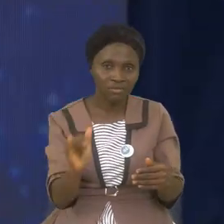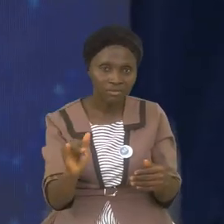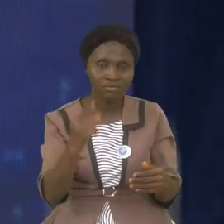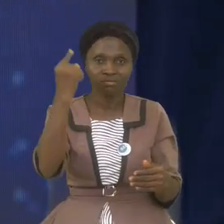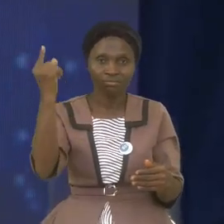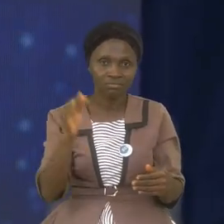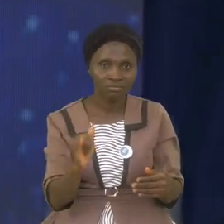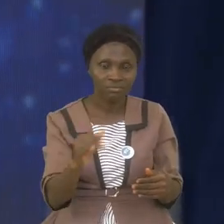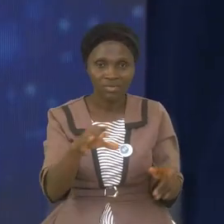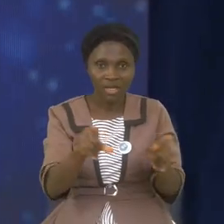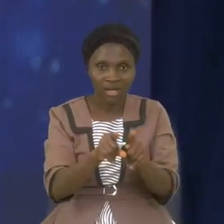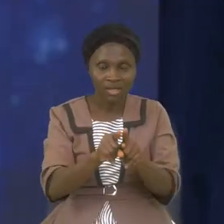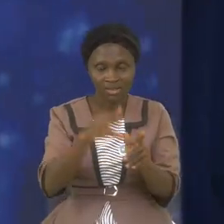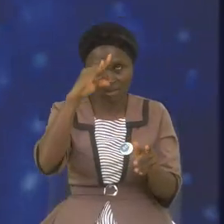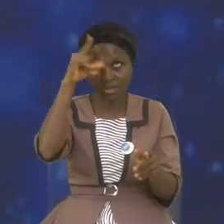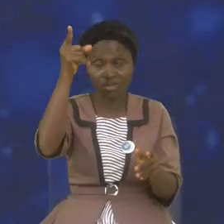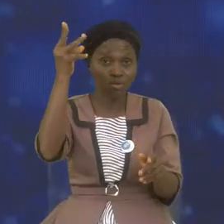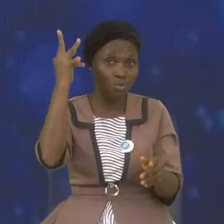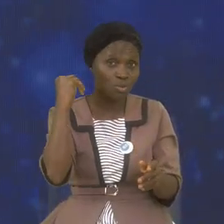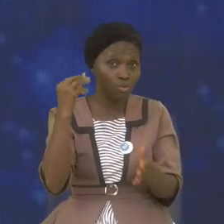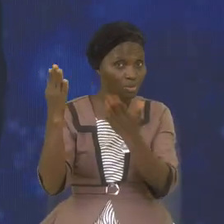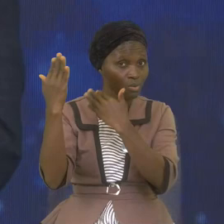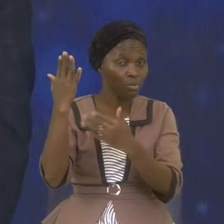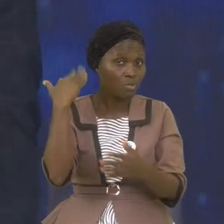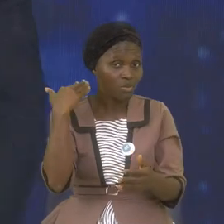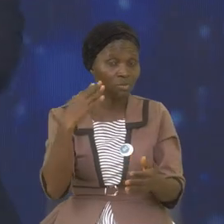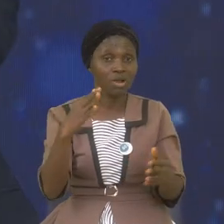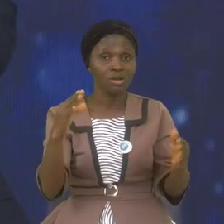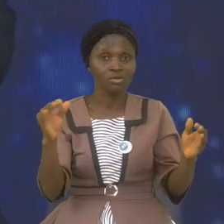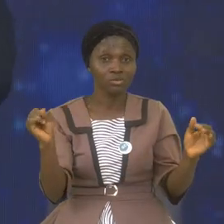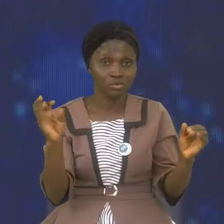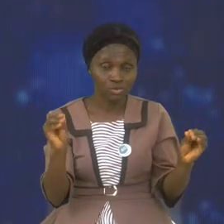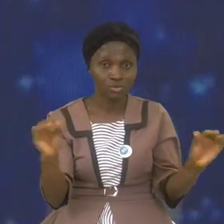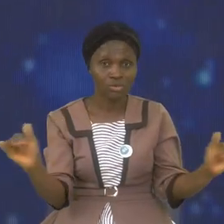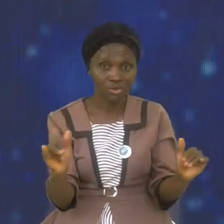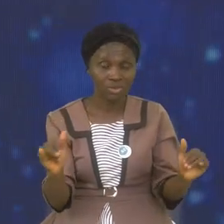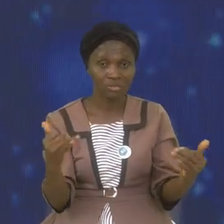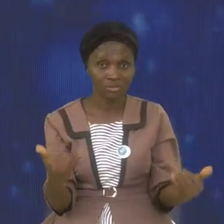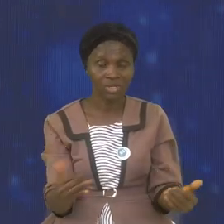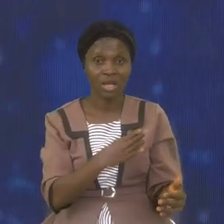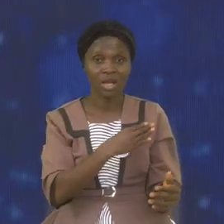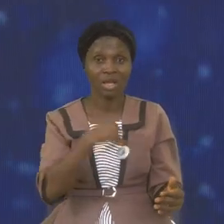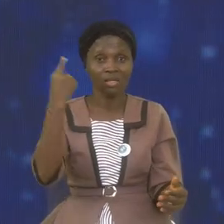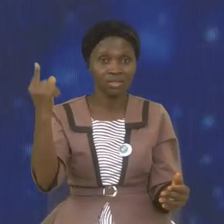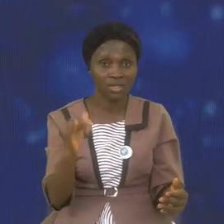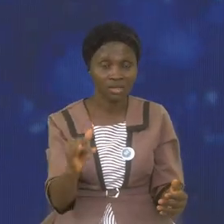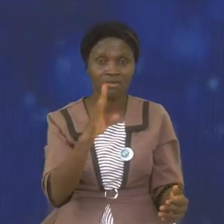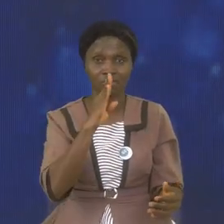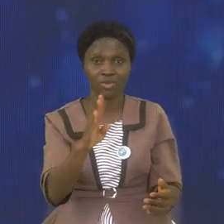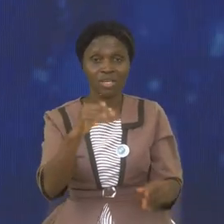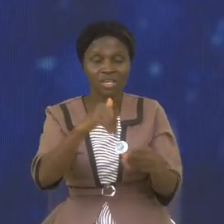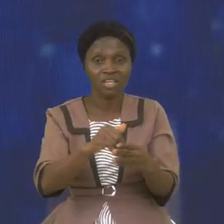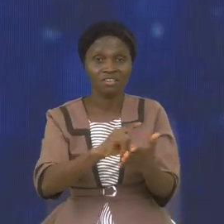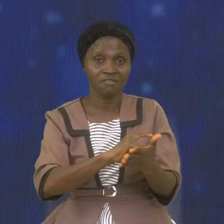he was, so he is, and so he will ever be. Look at verse 10. In verse 10,